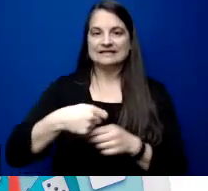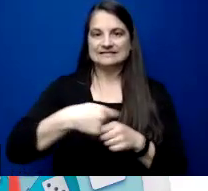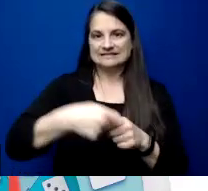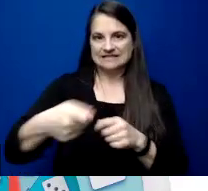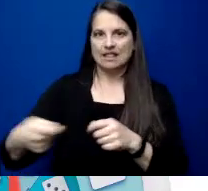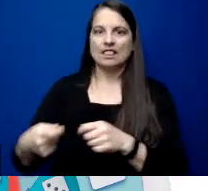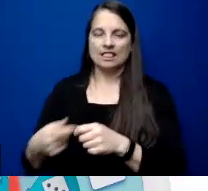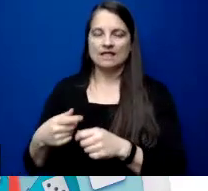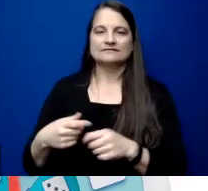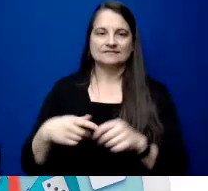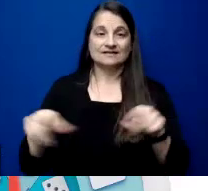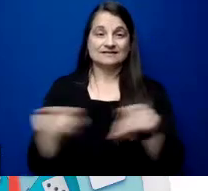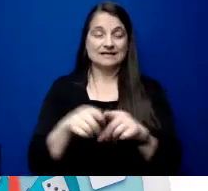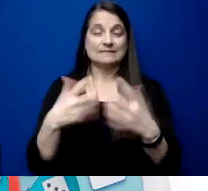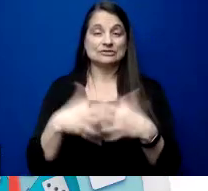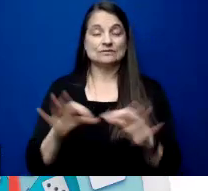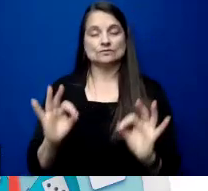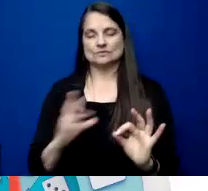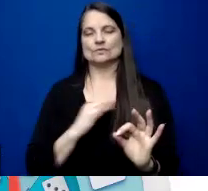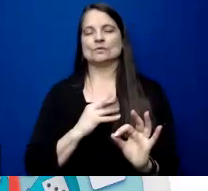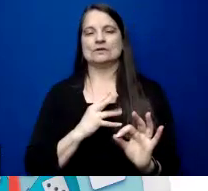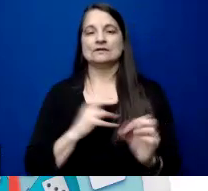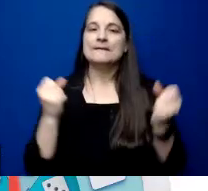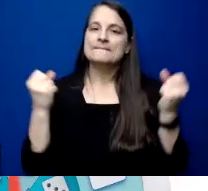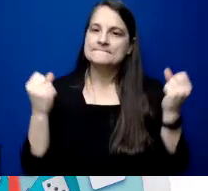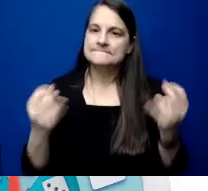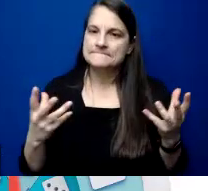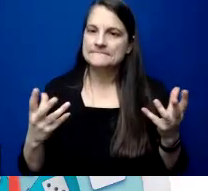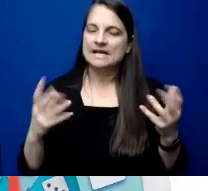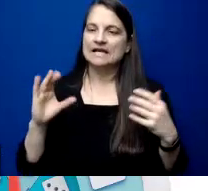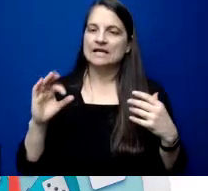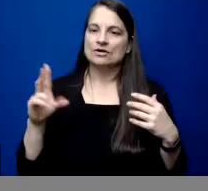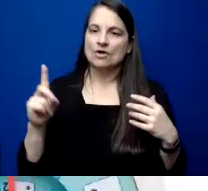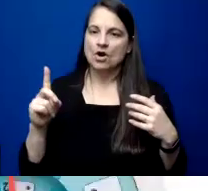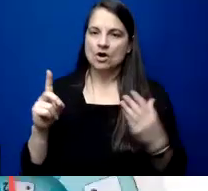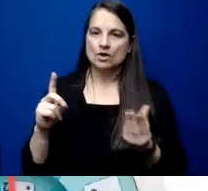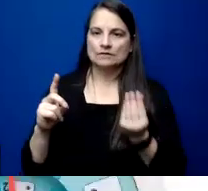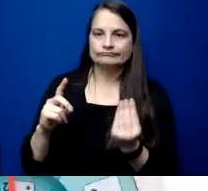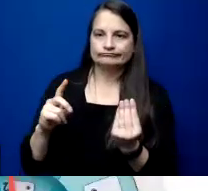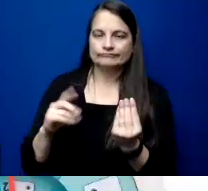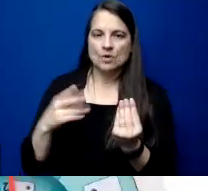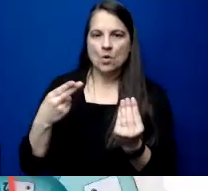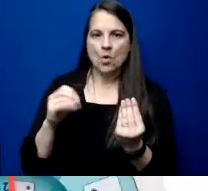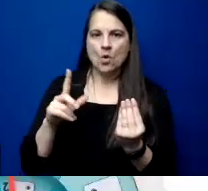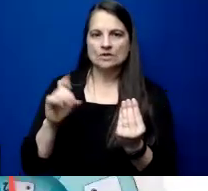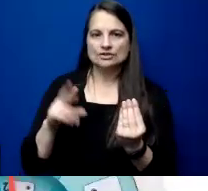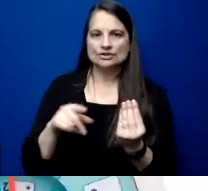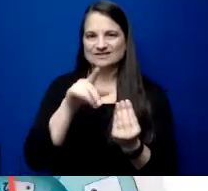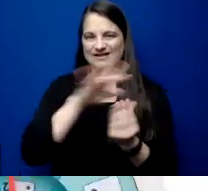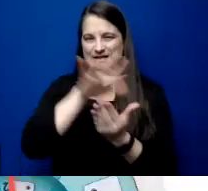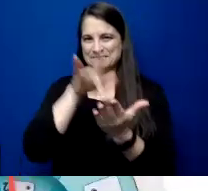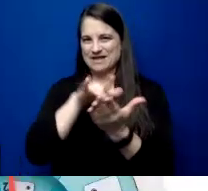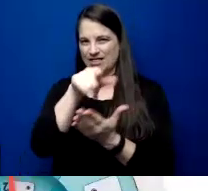there are a lot of different types of card holders as well. There are handheld ones